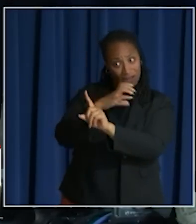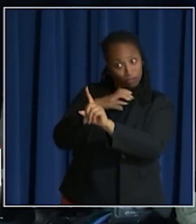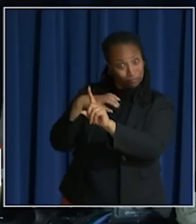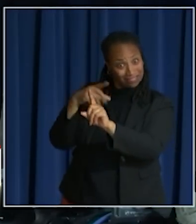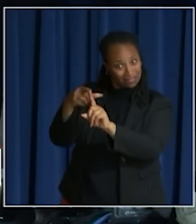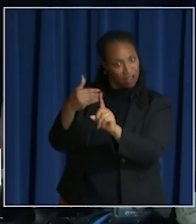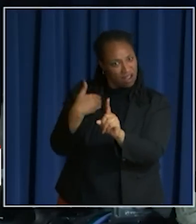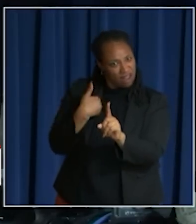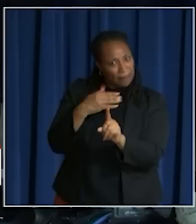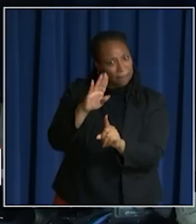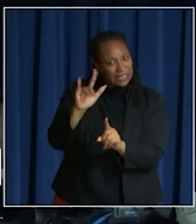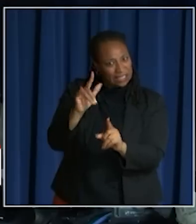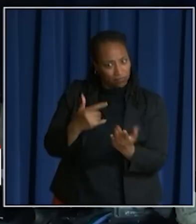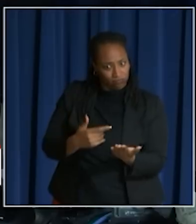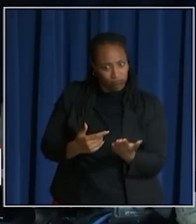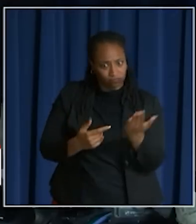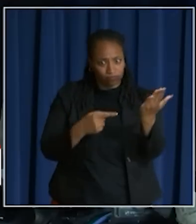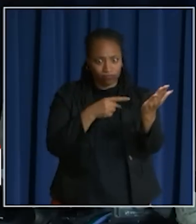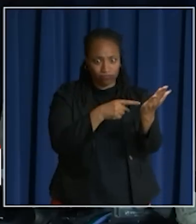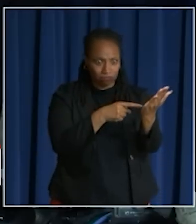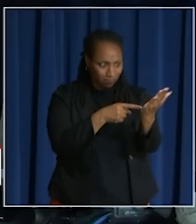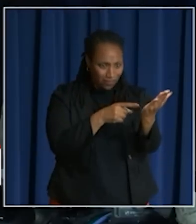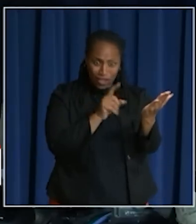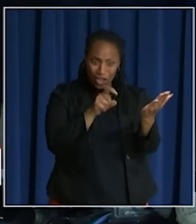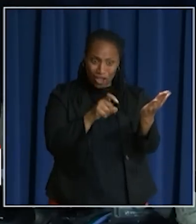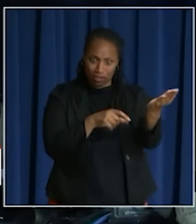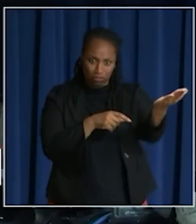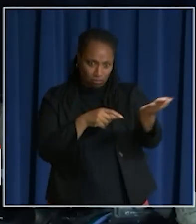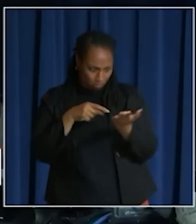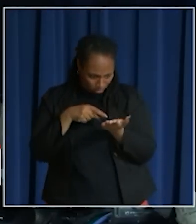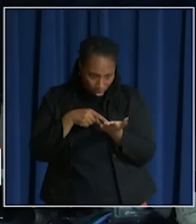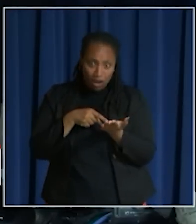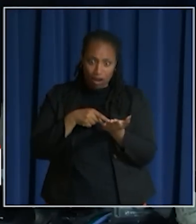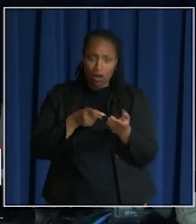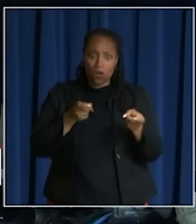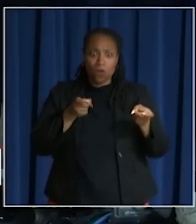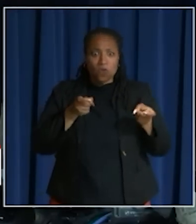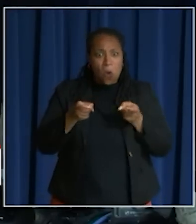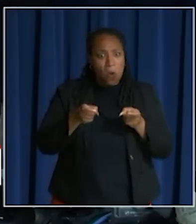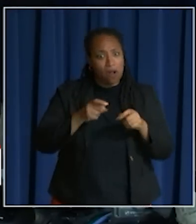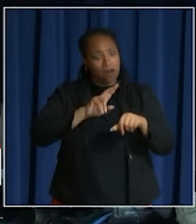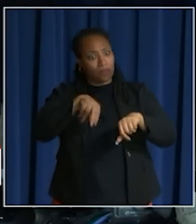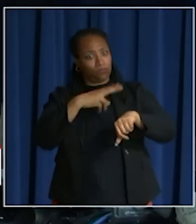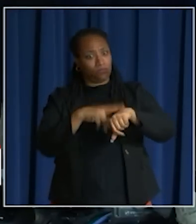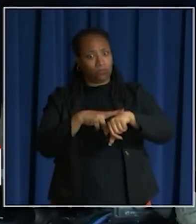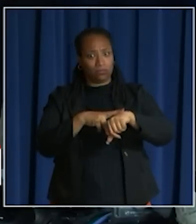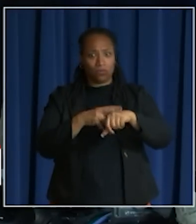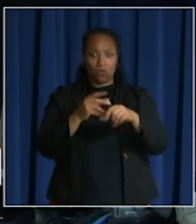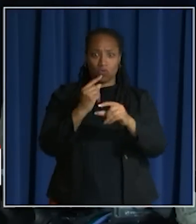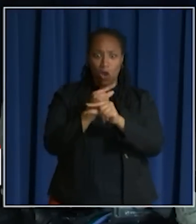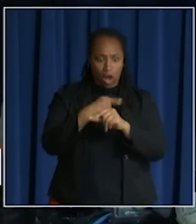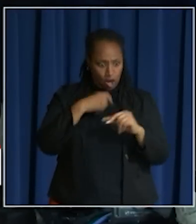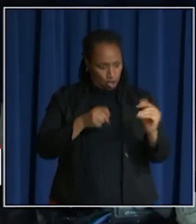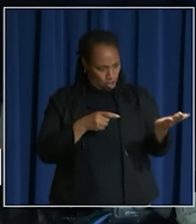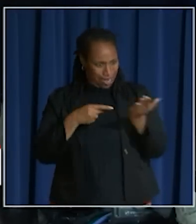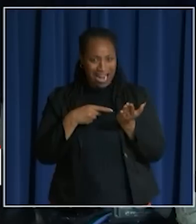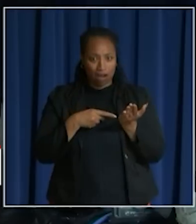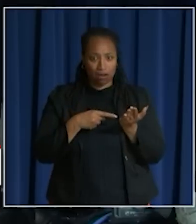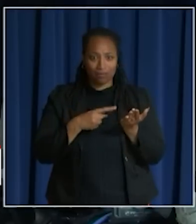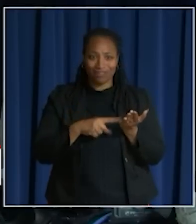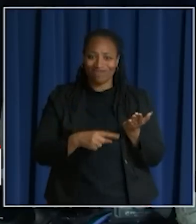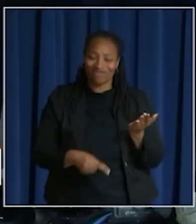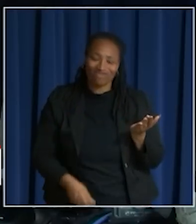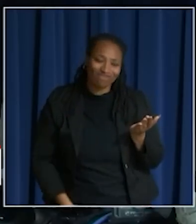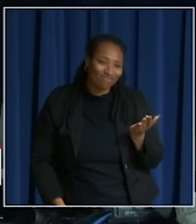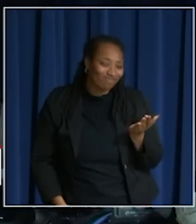DC. So there are things that when a city is not a state and not fully autonomous and doesn't